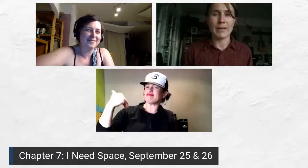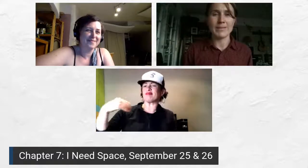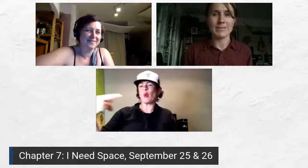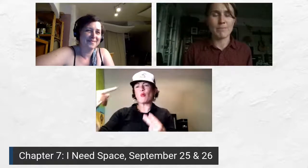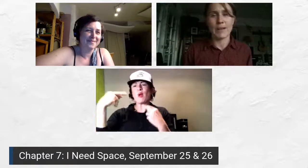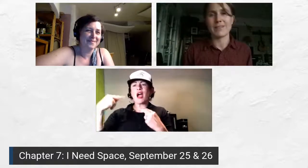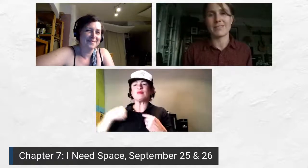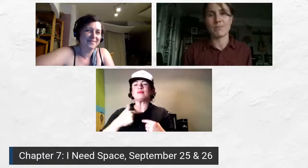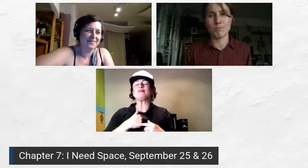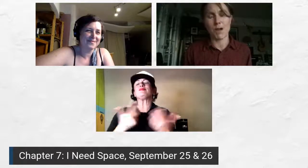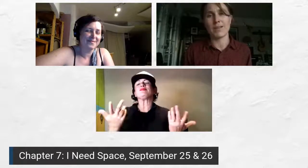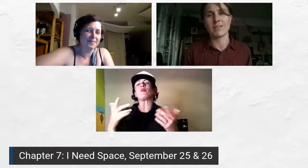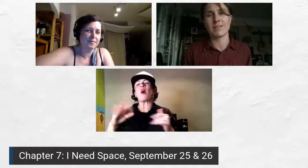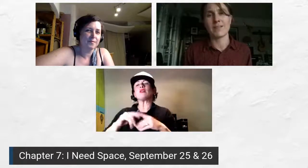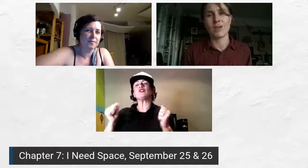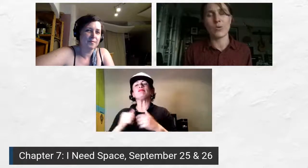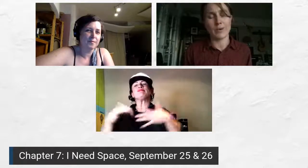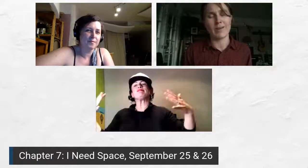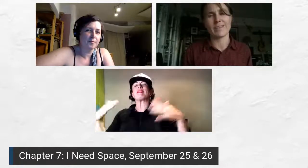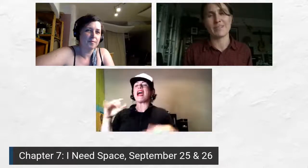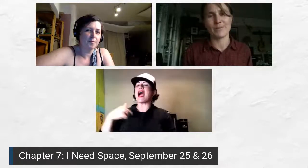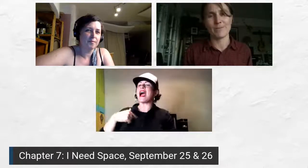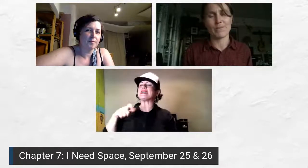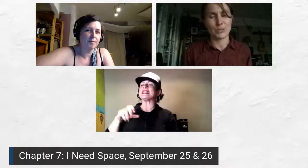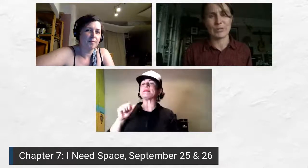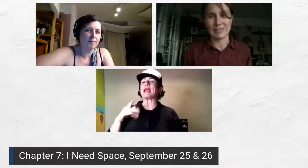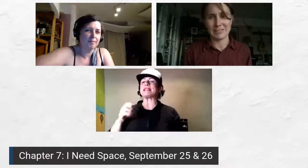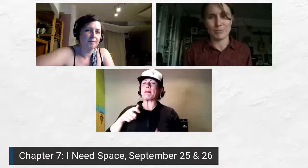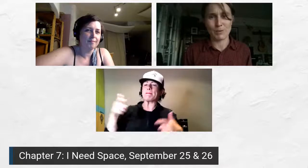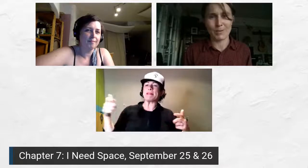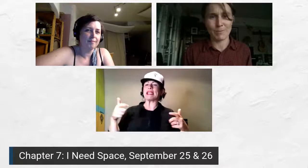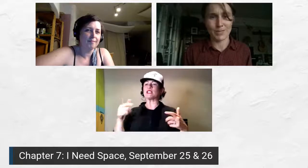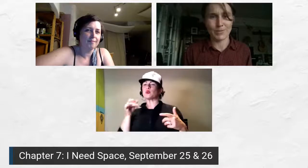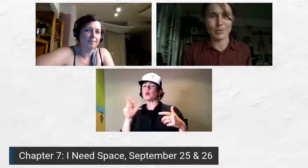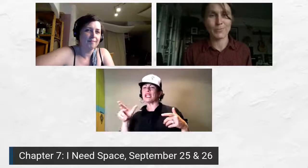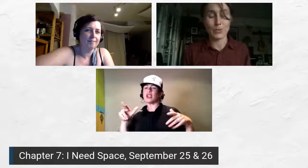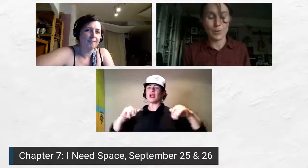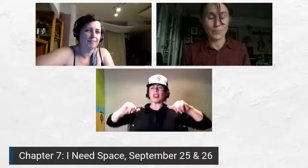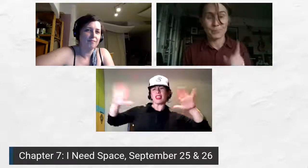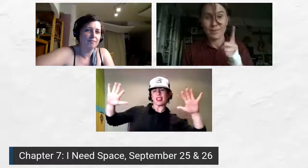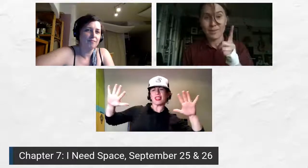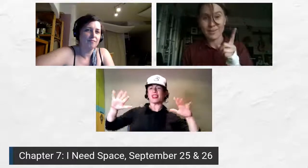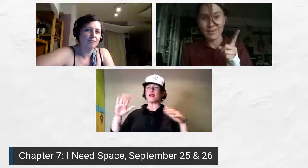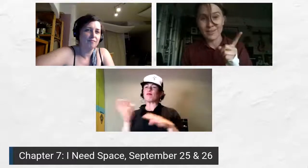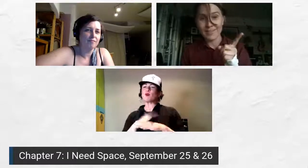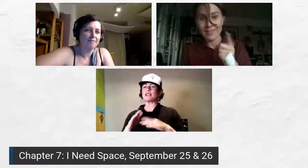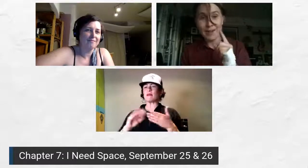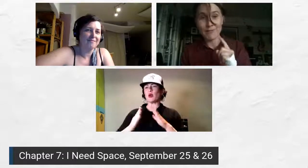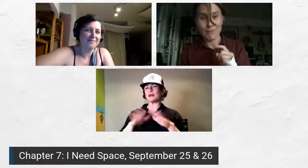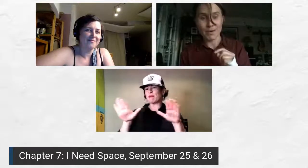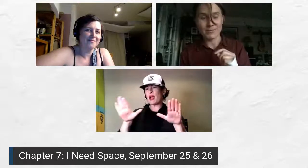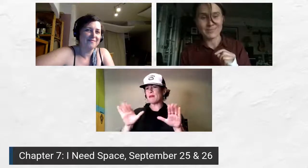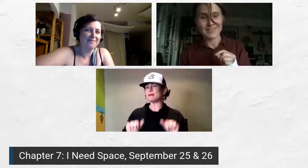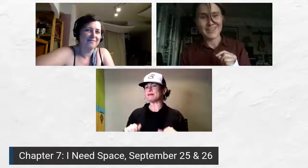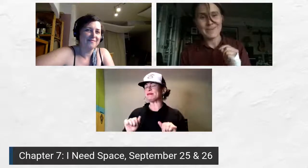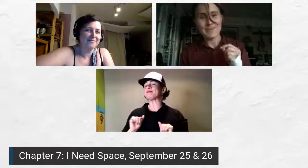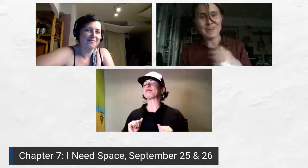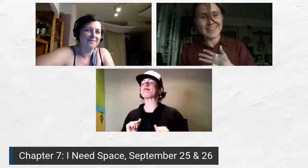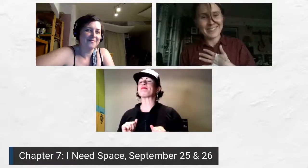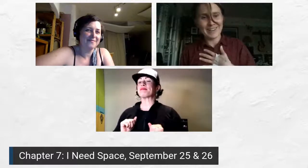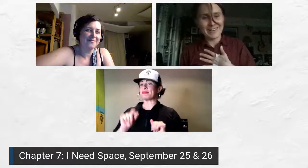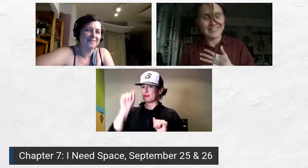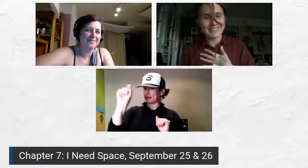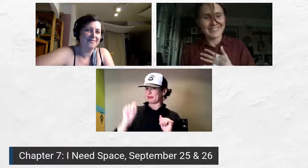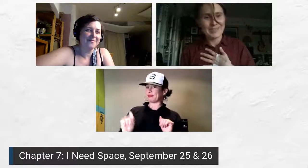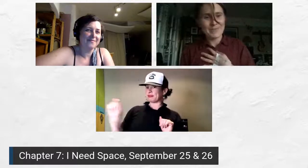Need Space the biggest, broadest, queerest, musicalist community possible. So, therefore, we're